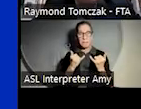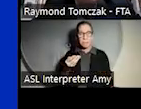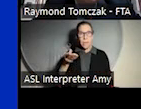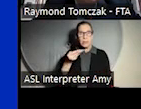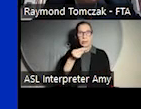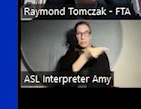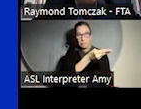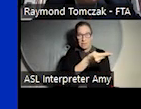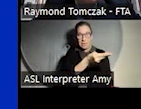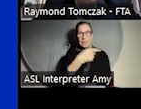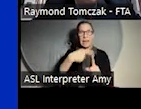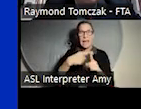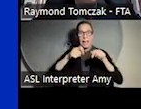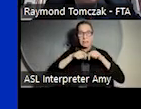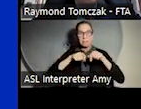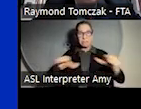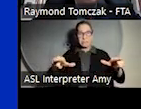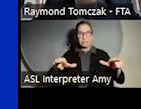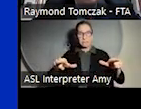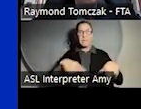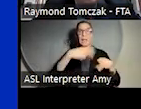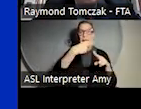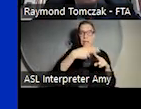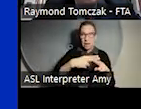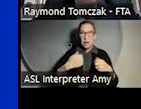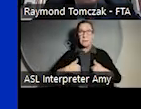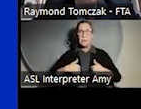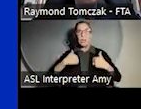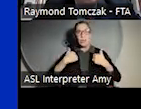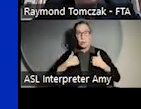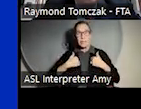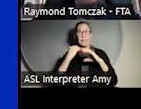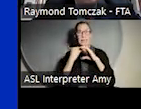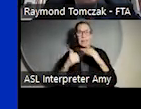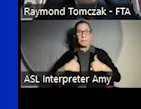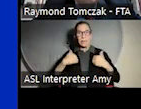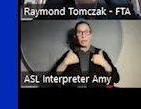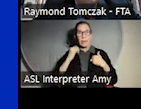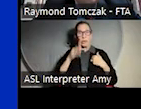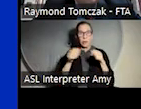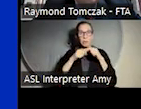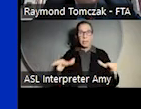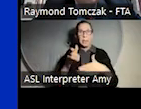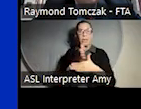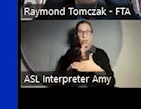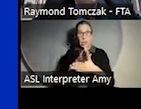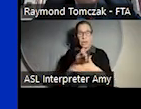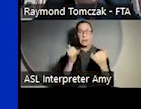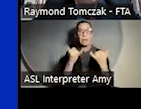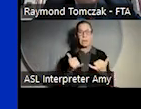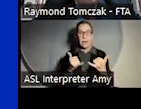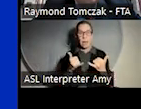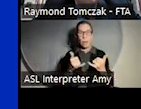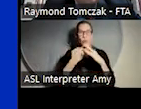and subject to public release, such as names, addresses, and email addresses. We will now begin the hearing